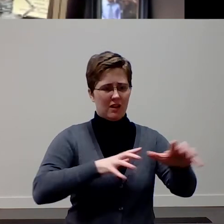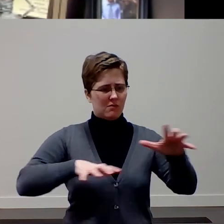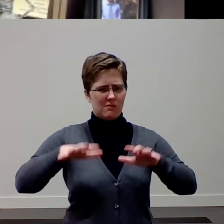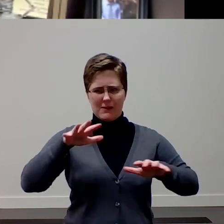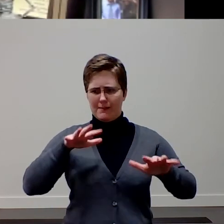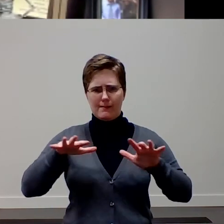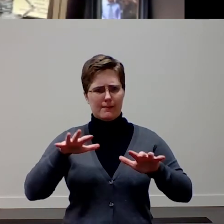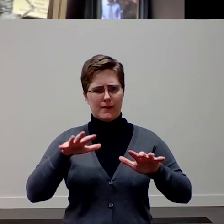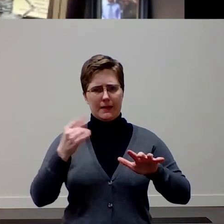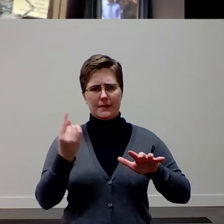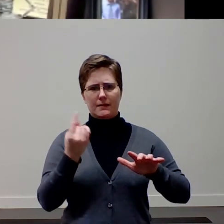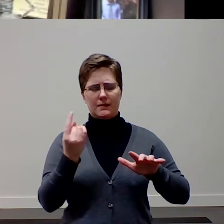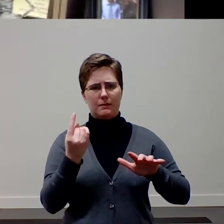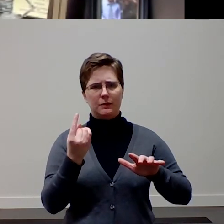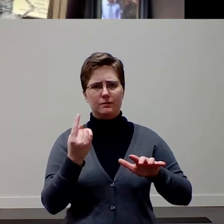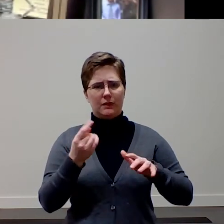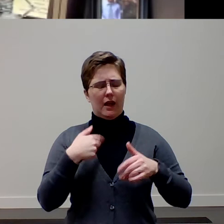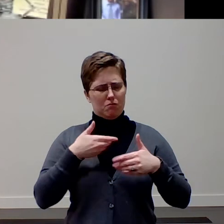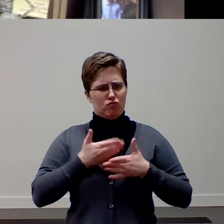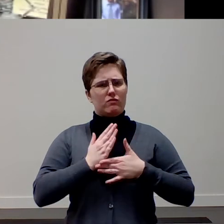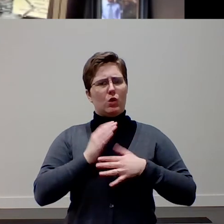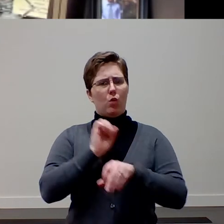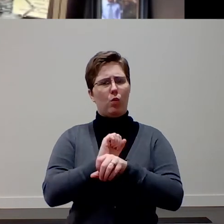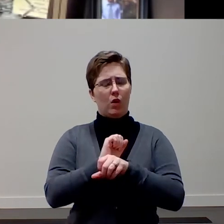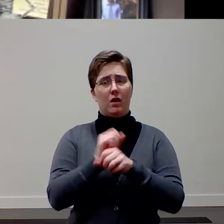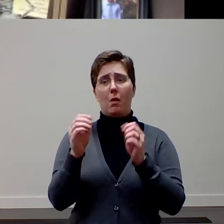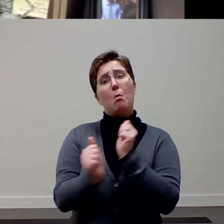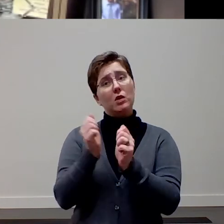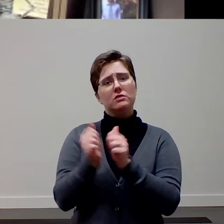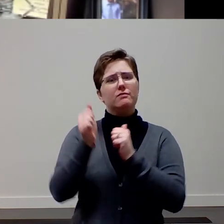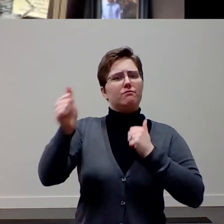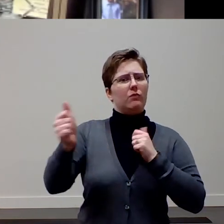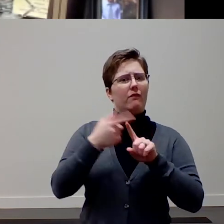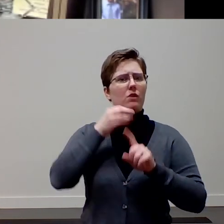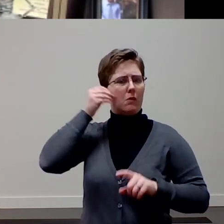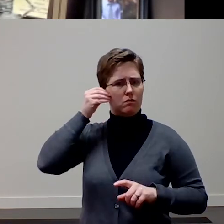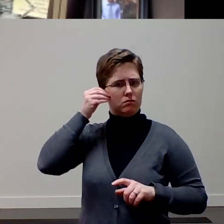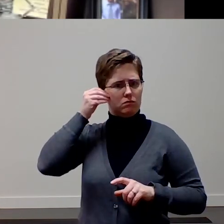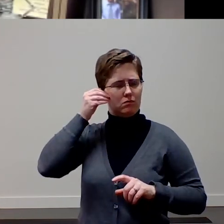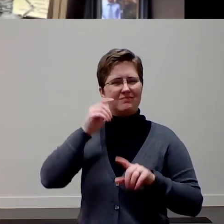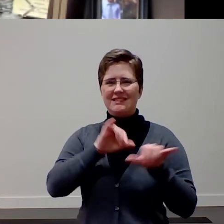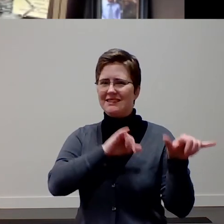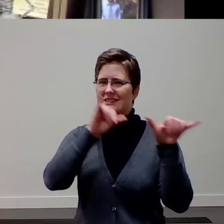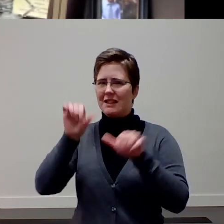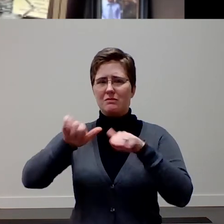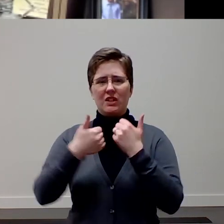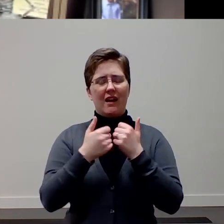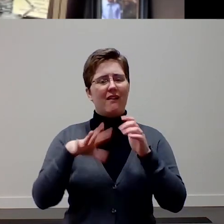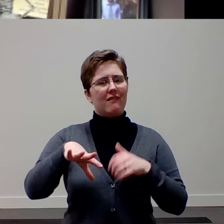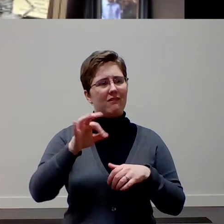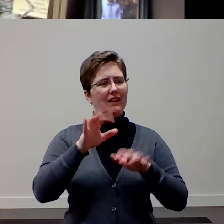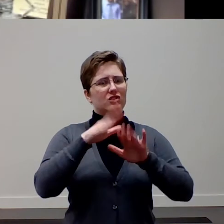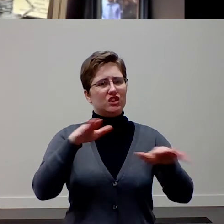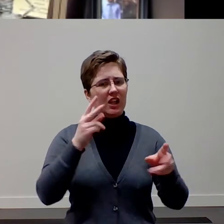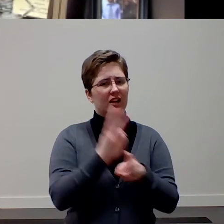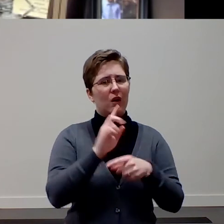We're continuing to evaluate the situation socially, regards to the pandemic. So I would say be prepared that we will be possibly